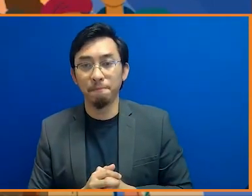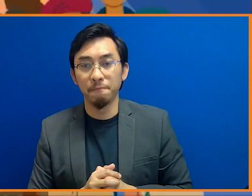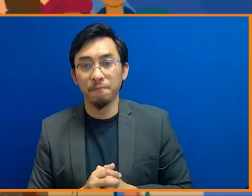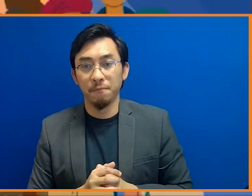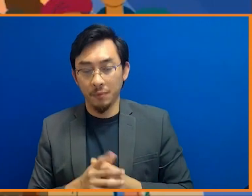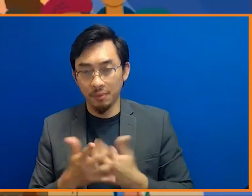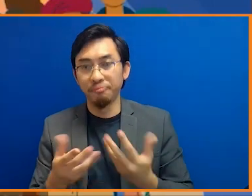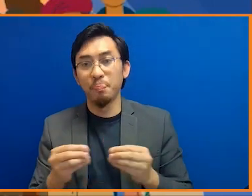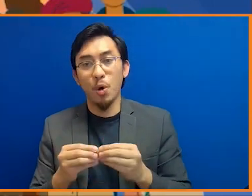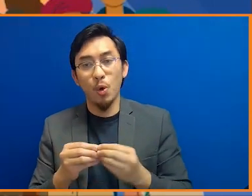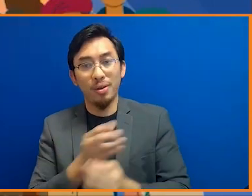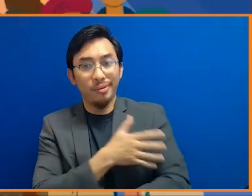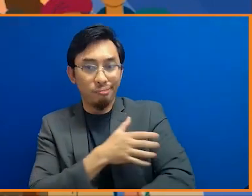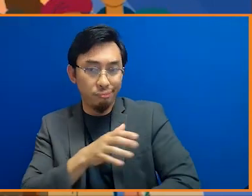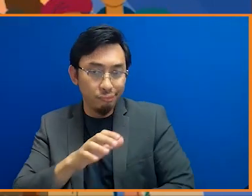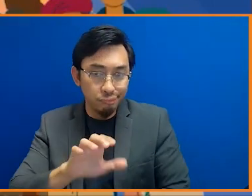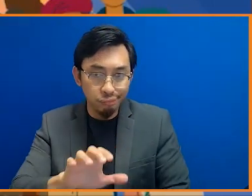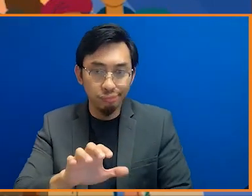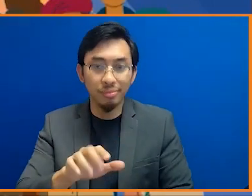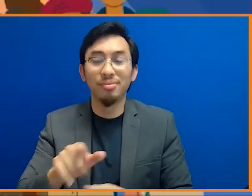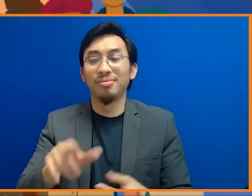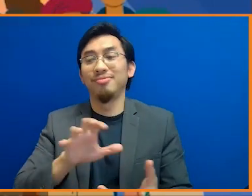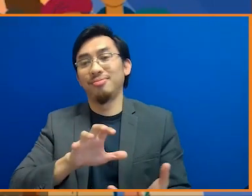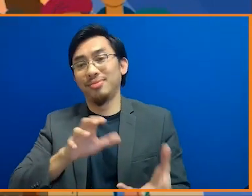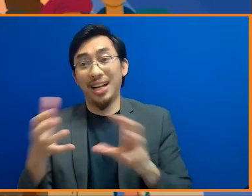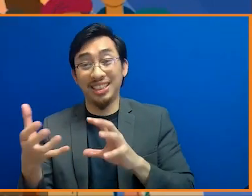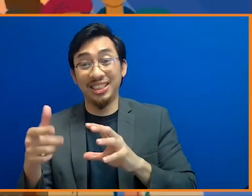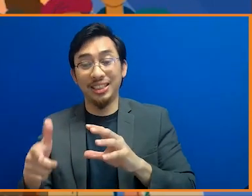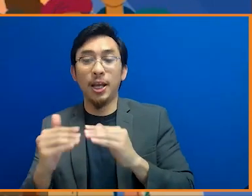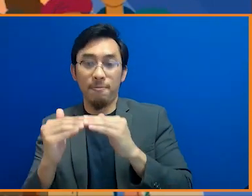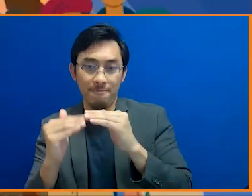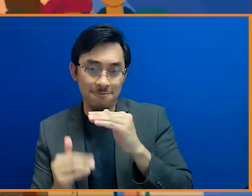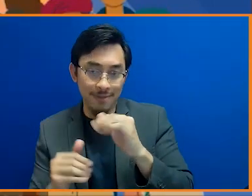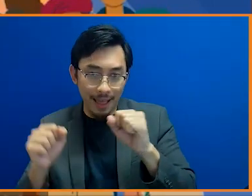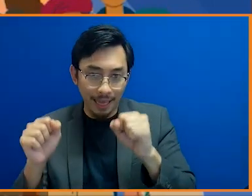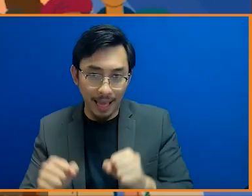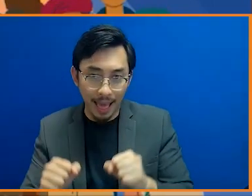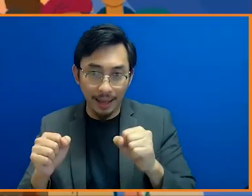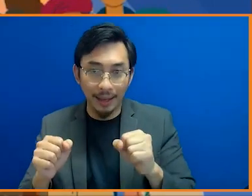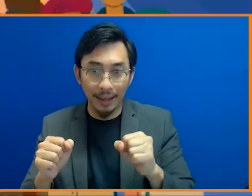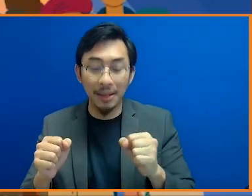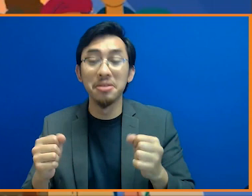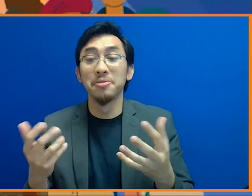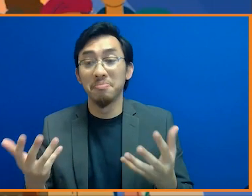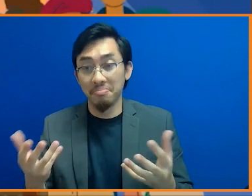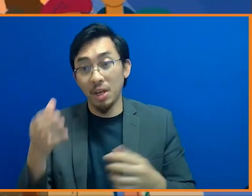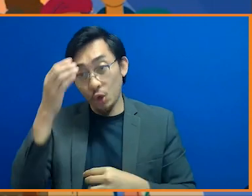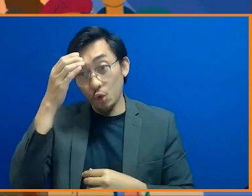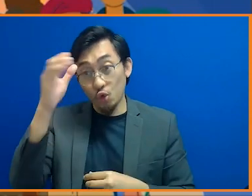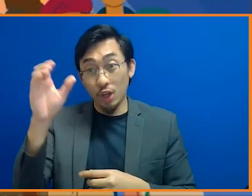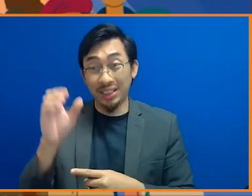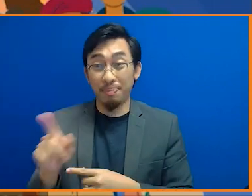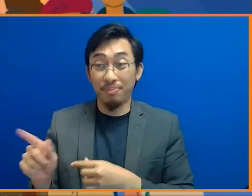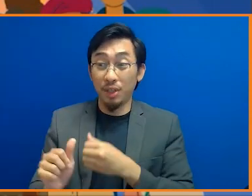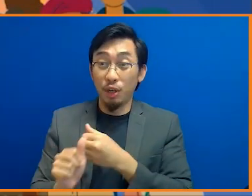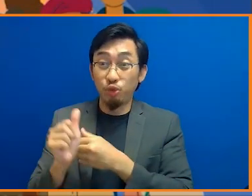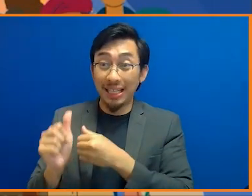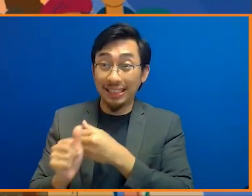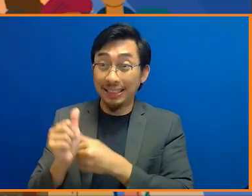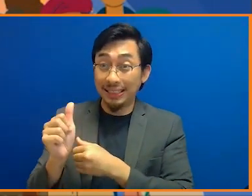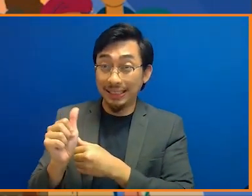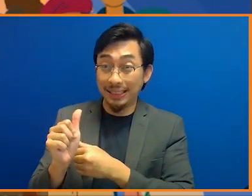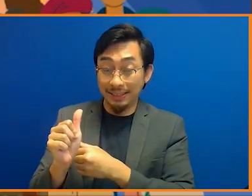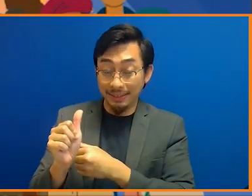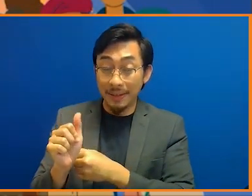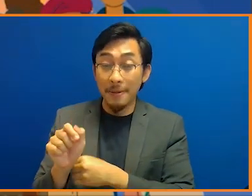increase capacity. That's it for disaster risk reduction. Of course, nowadays the